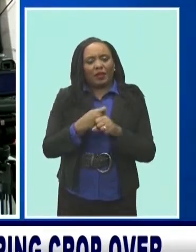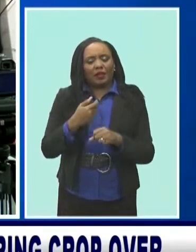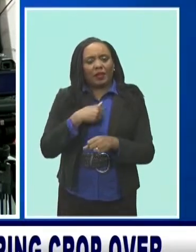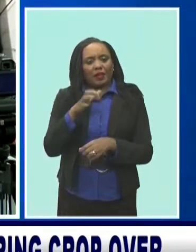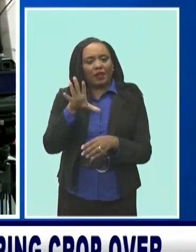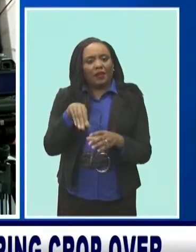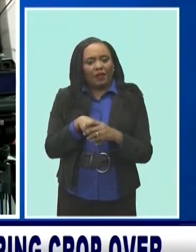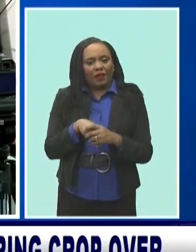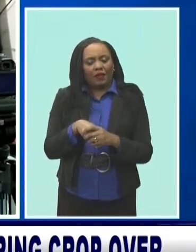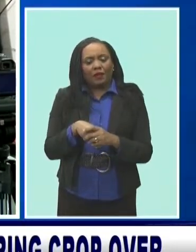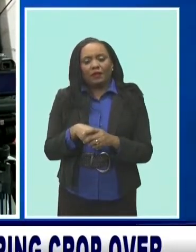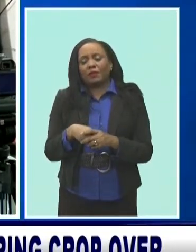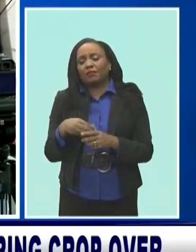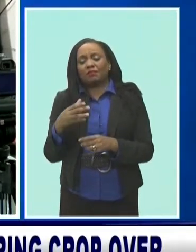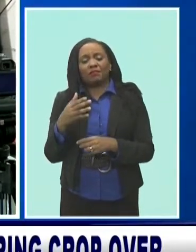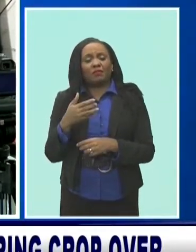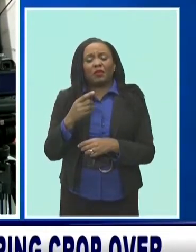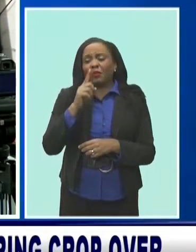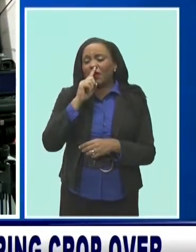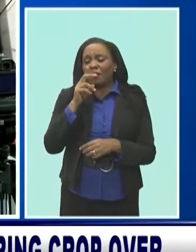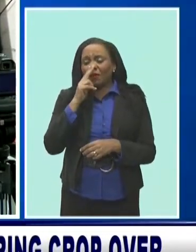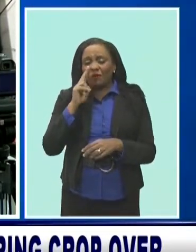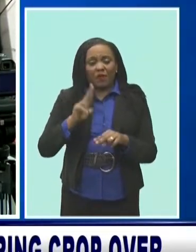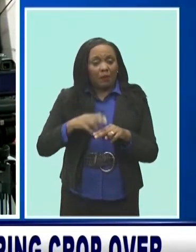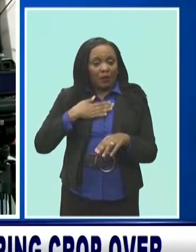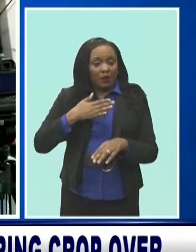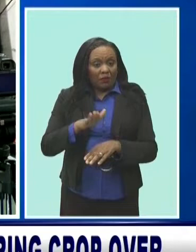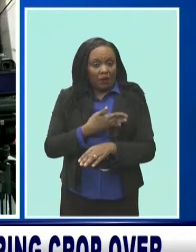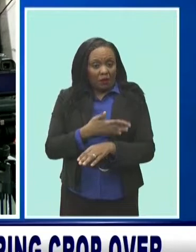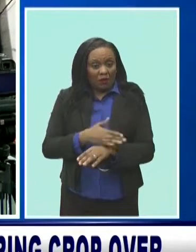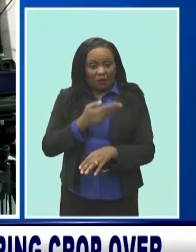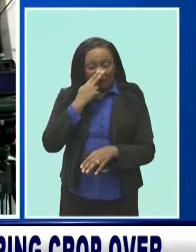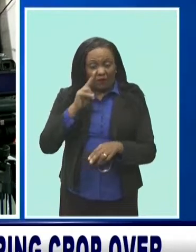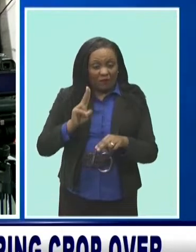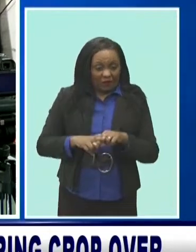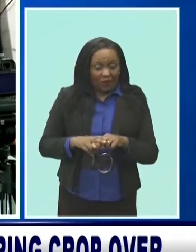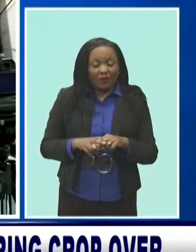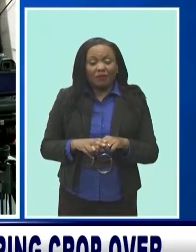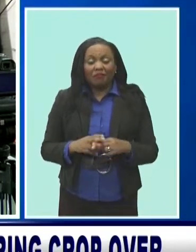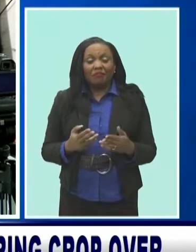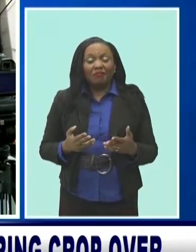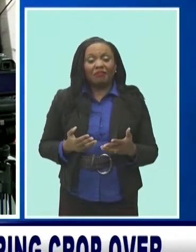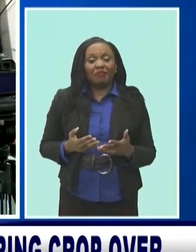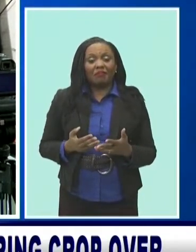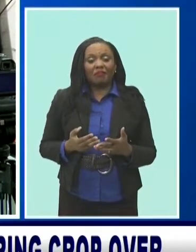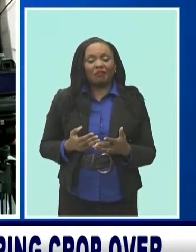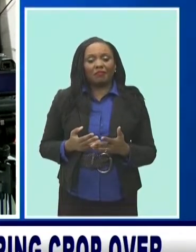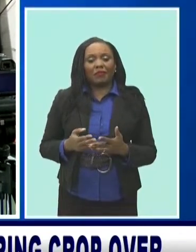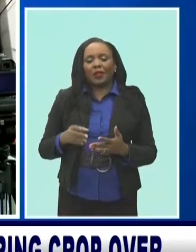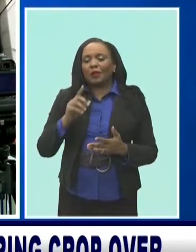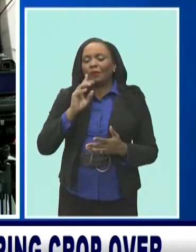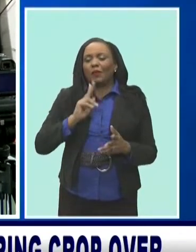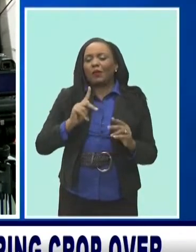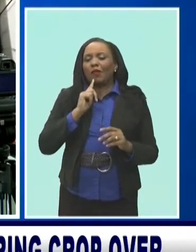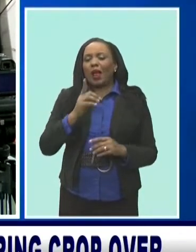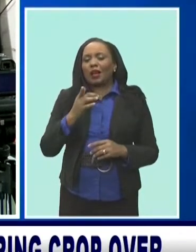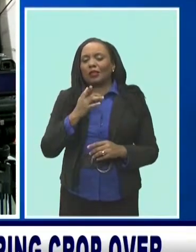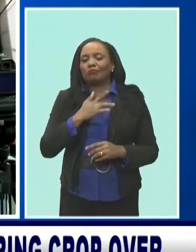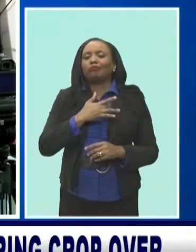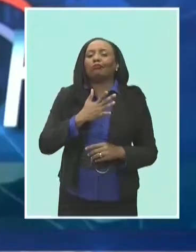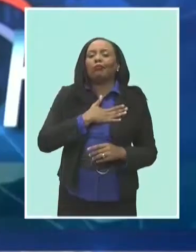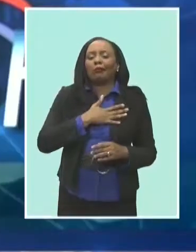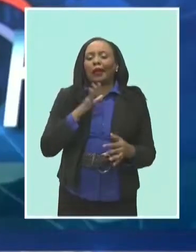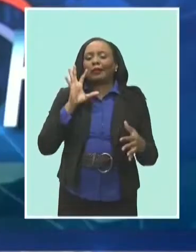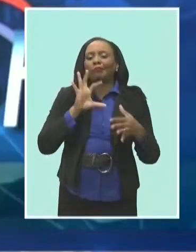have a fun social commentary, and yeah, it's gonna hit down pretty hard.